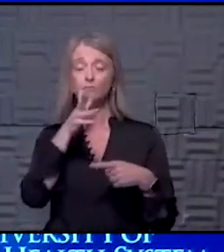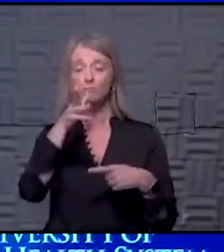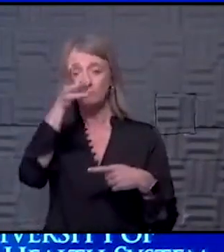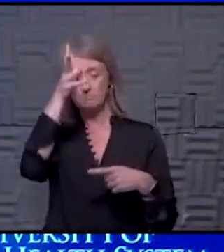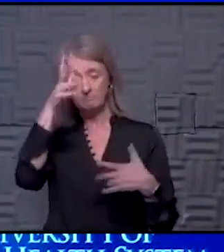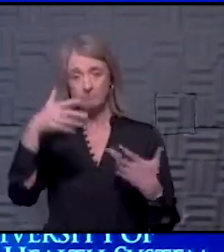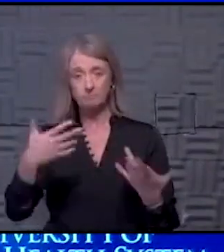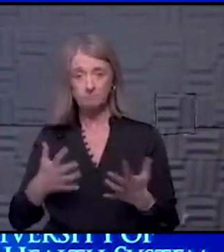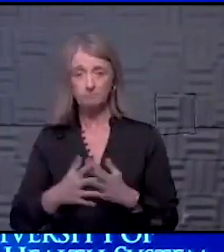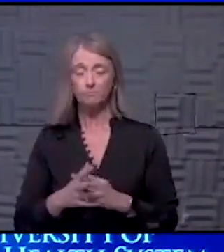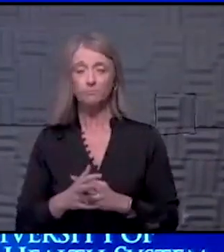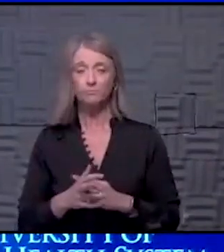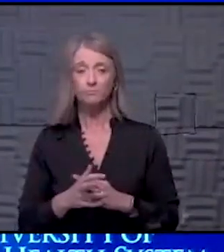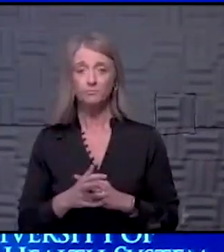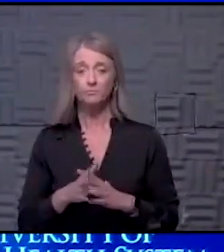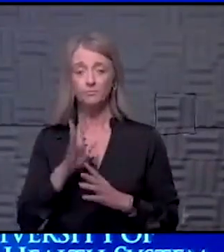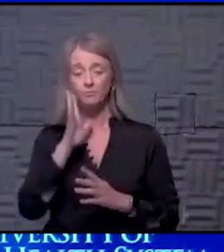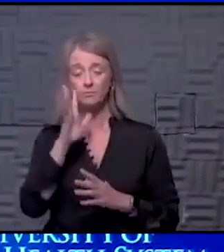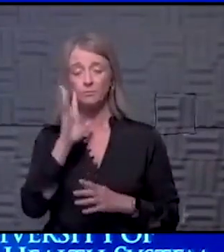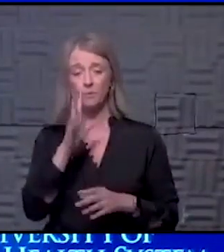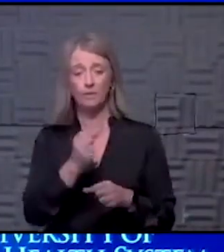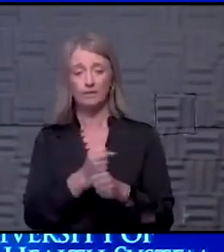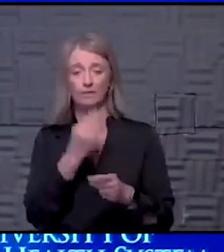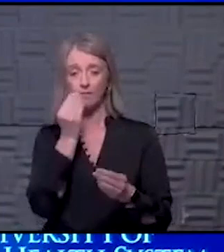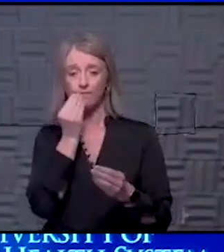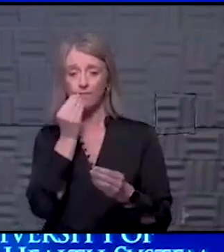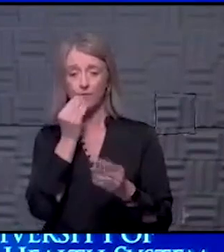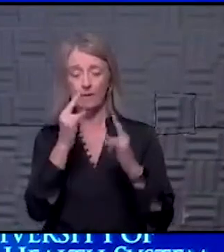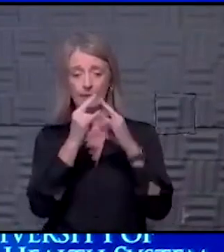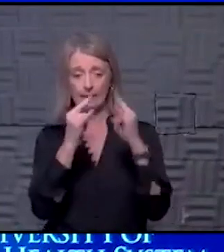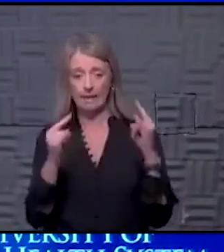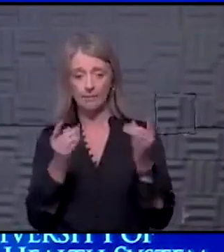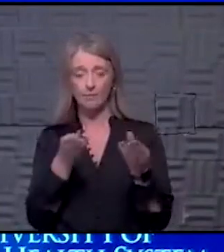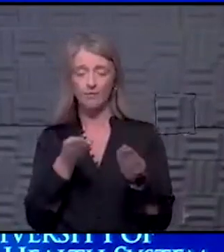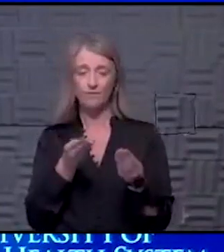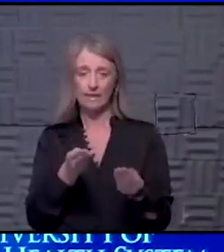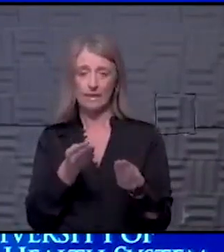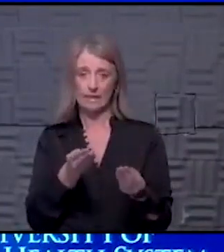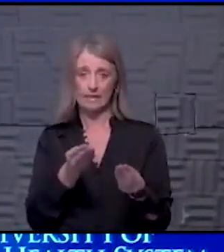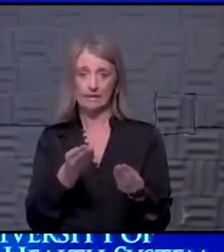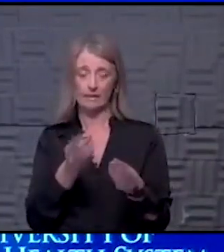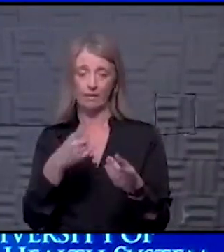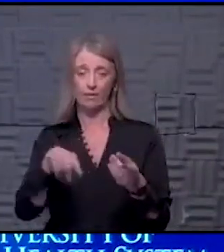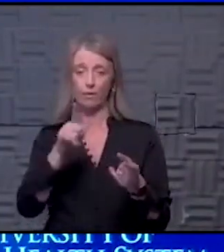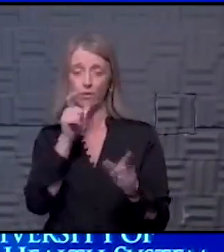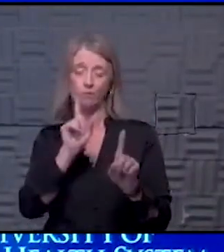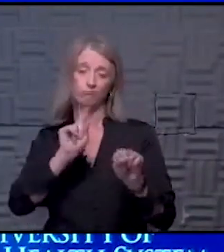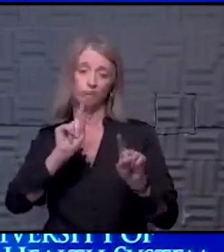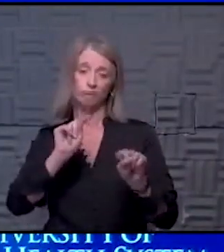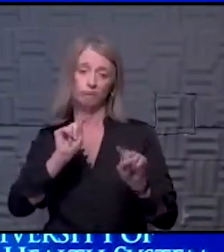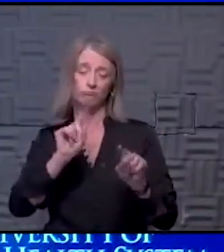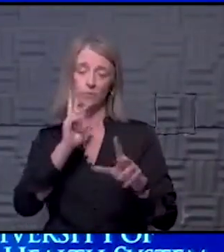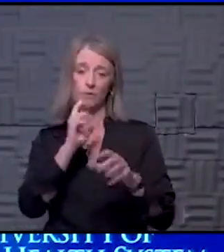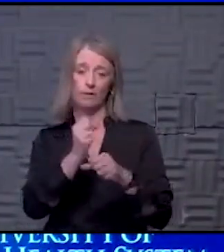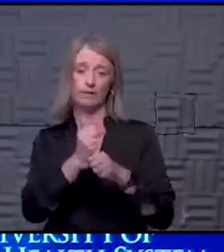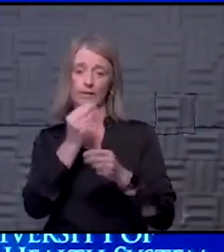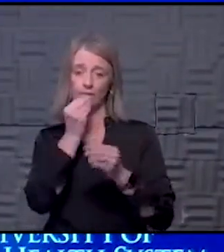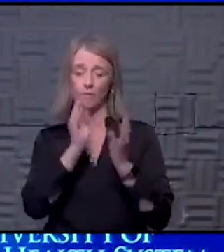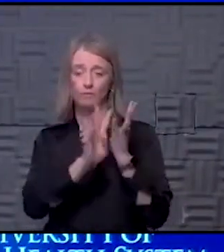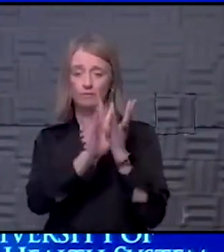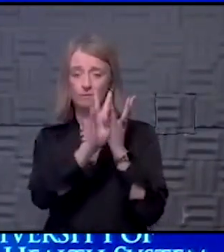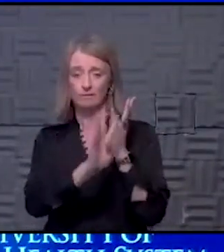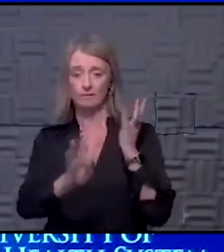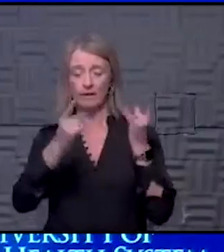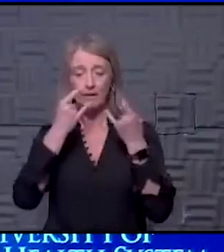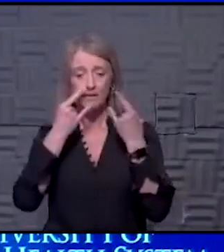that that you will receive food, that the camp will be feeding those attending this year. You will receive it in a line with a